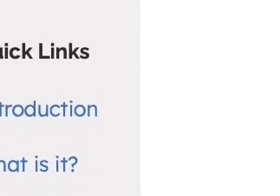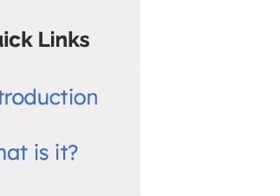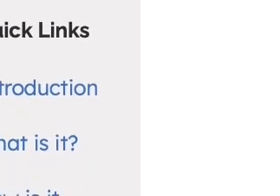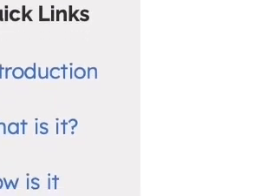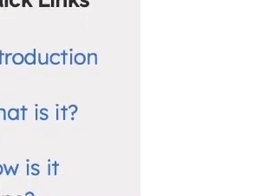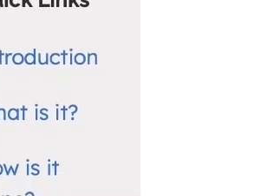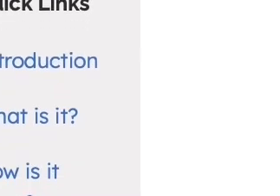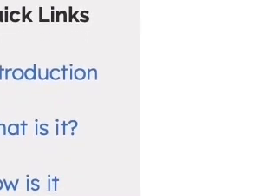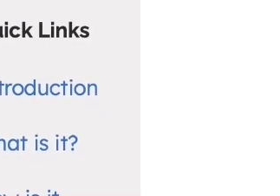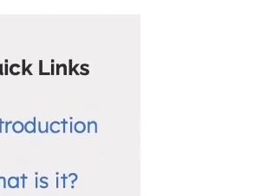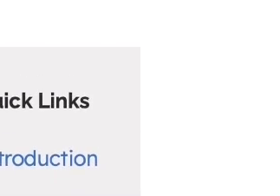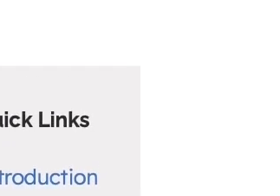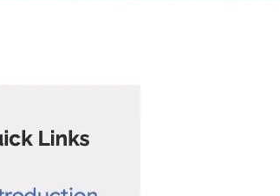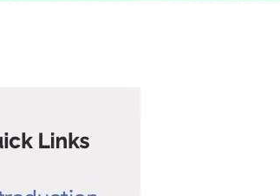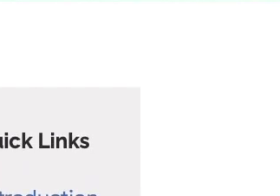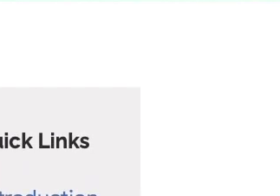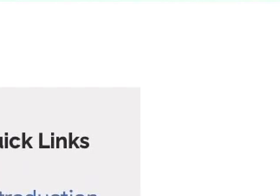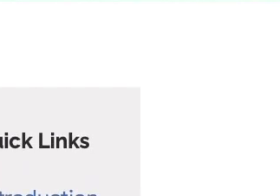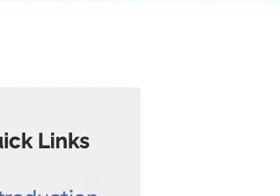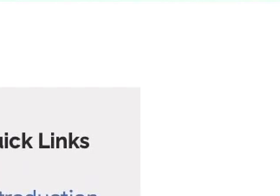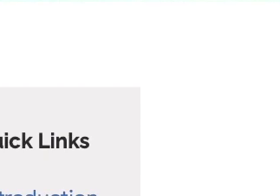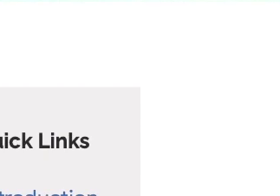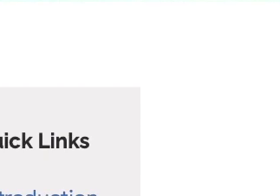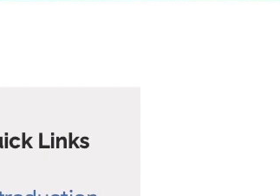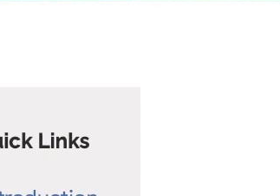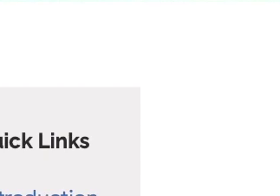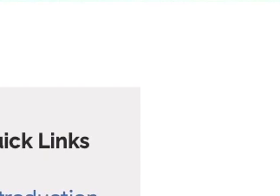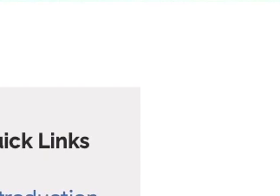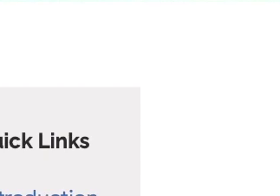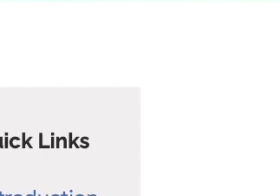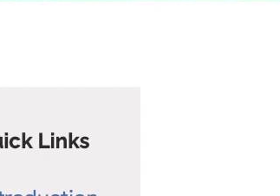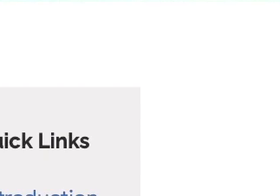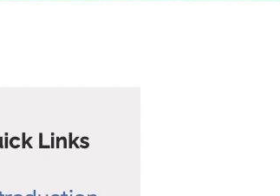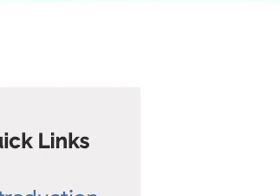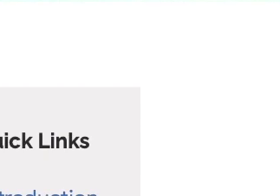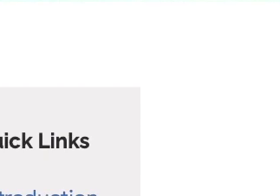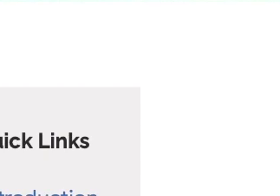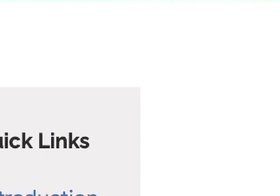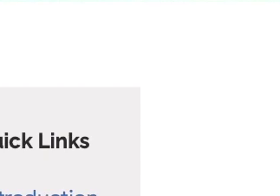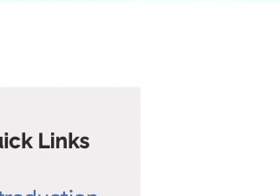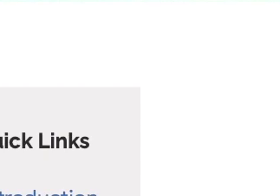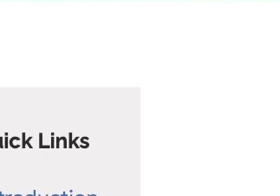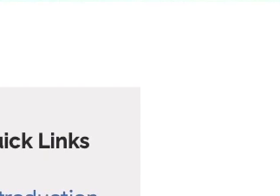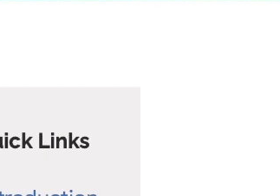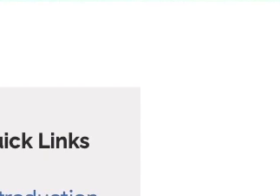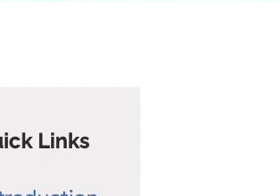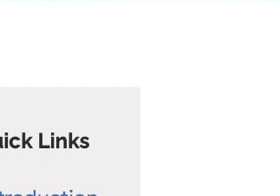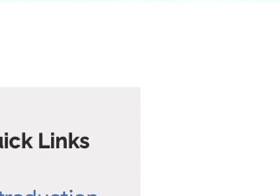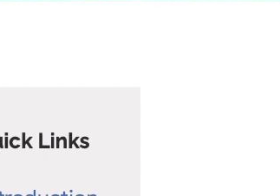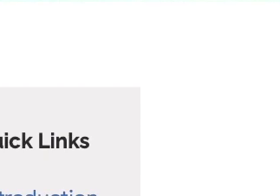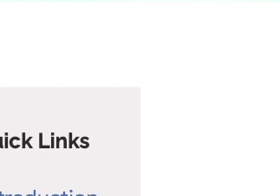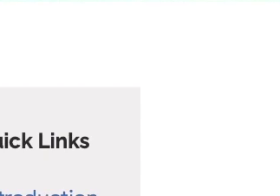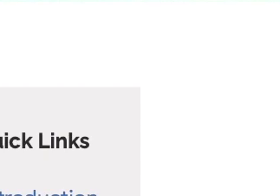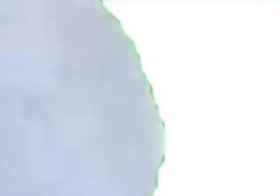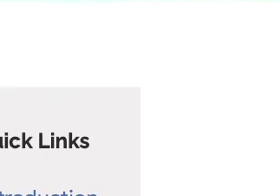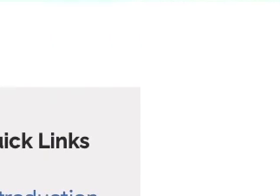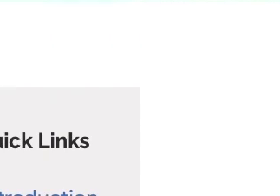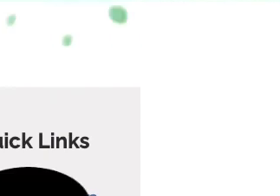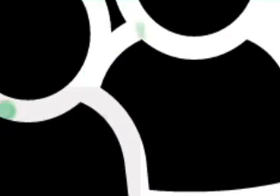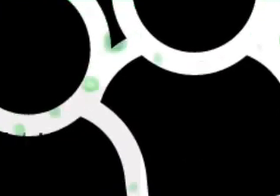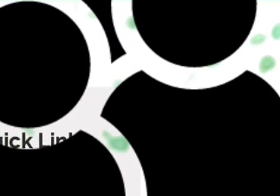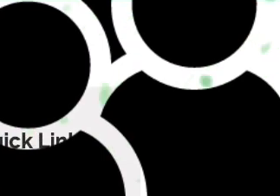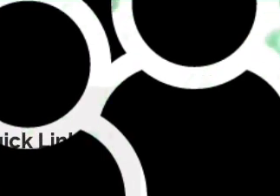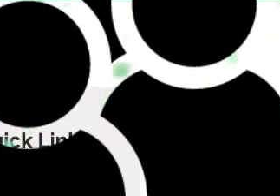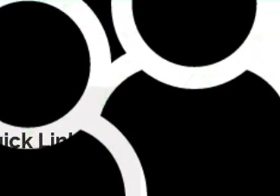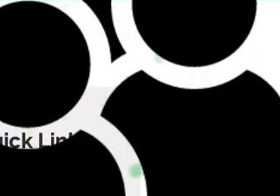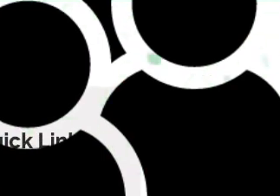Next, how do we recruit participants? Let's read the qualitative sampling page and explore snowball